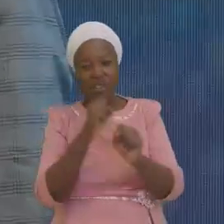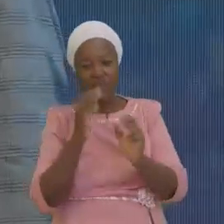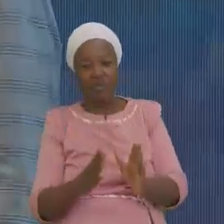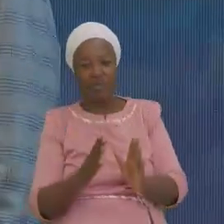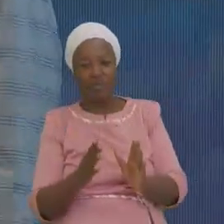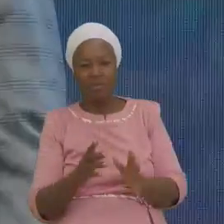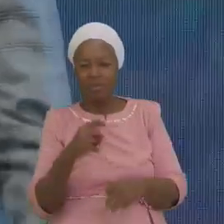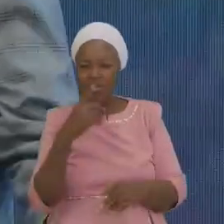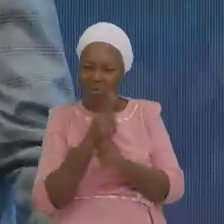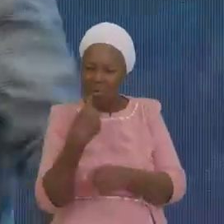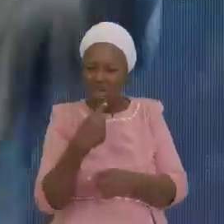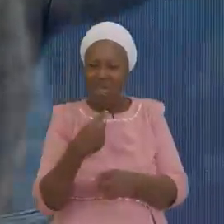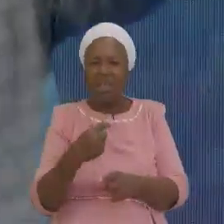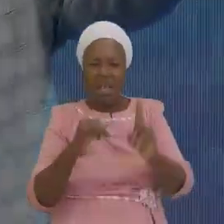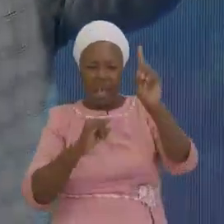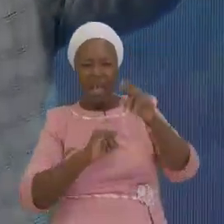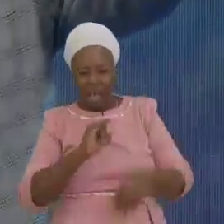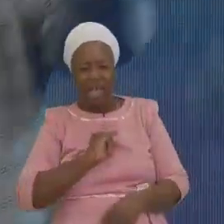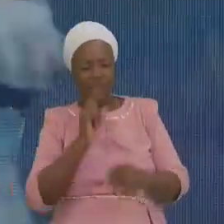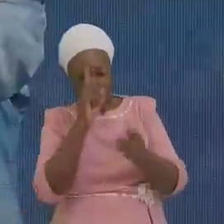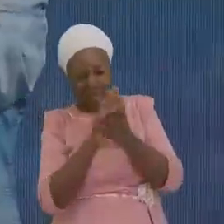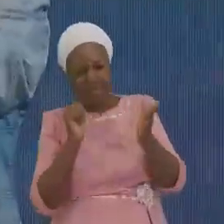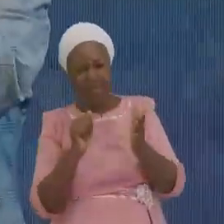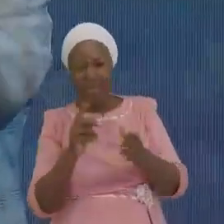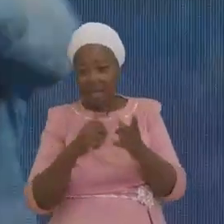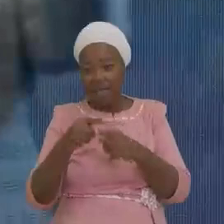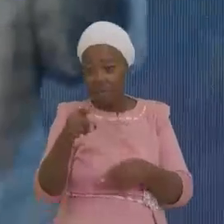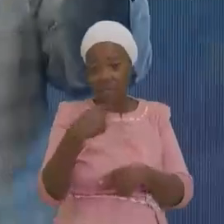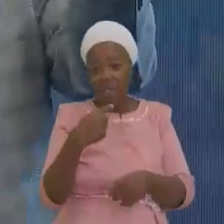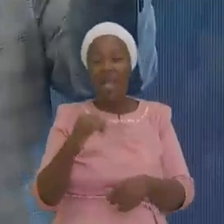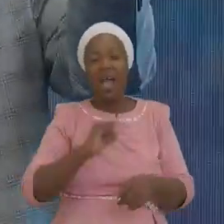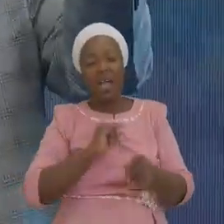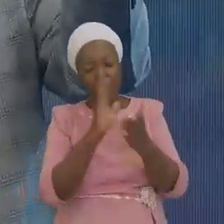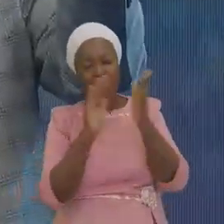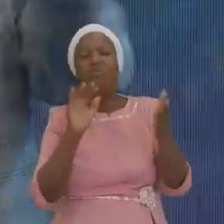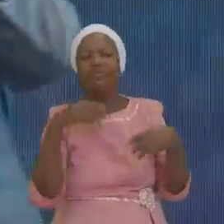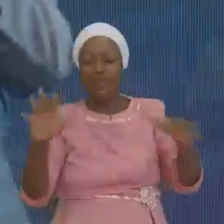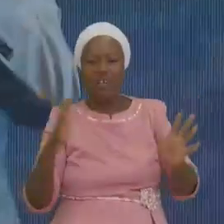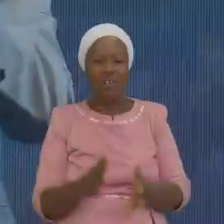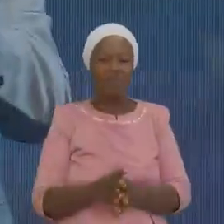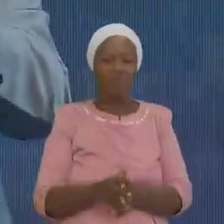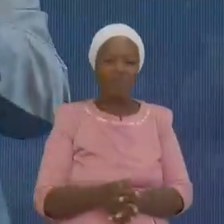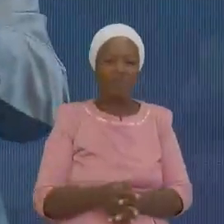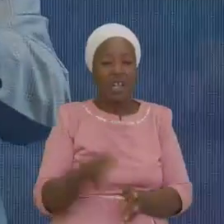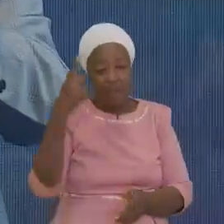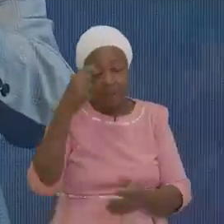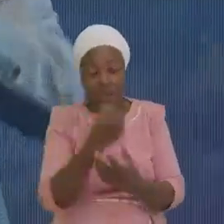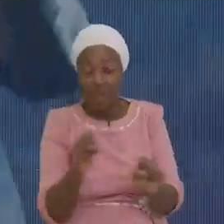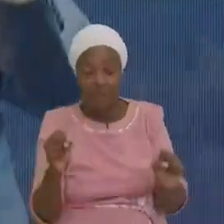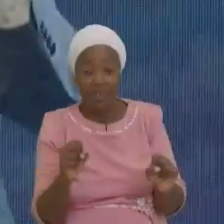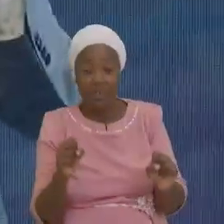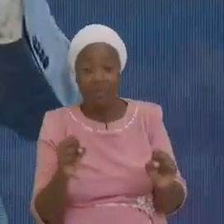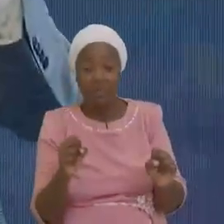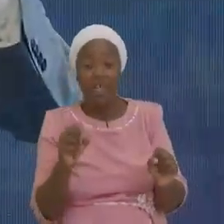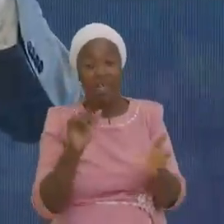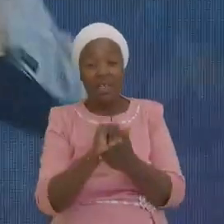believe. And say, I believe. That's all. For salvation. That's